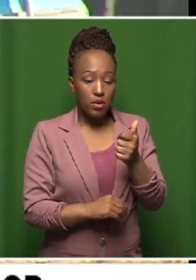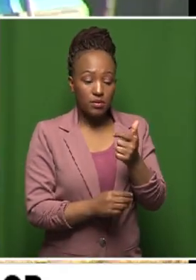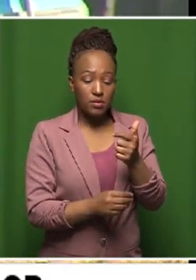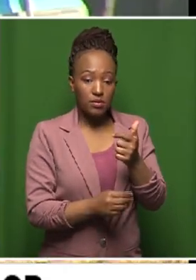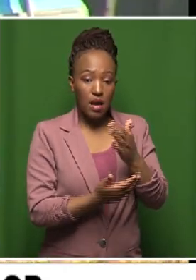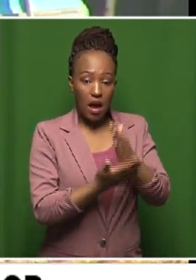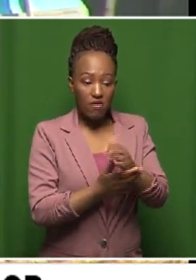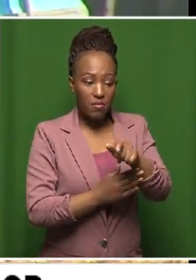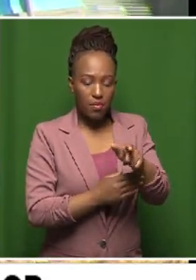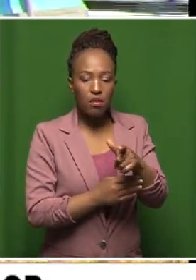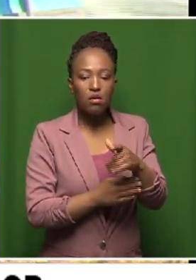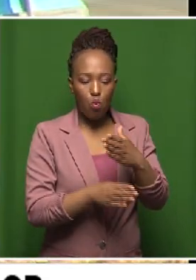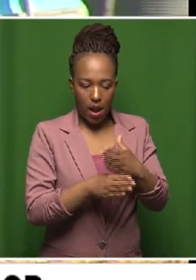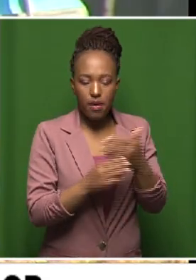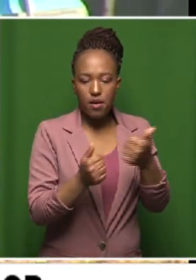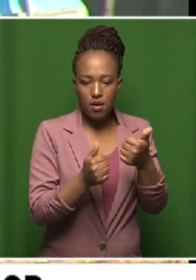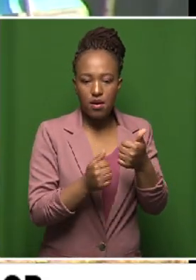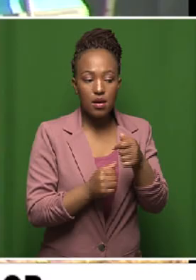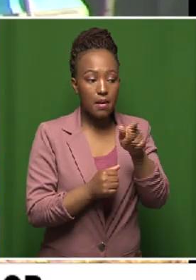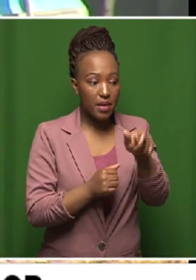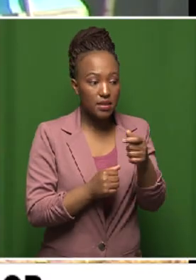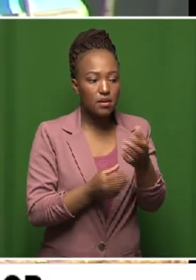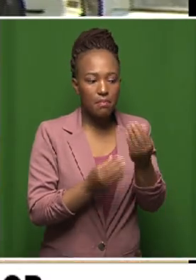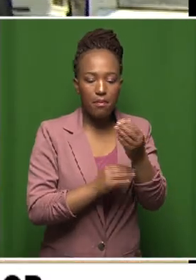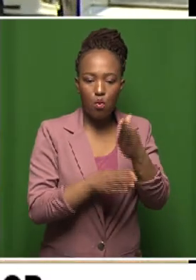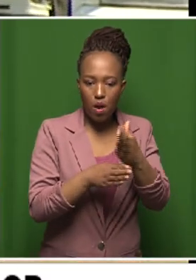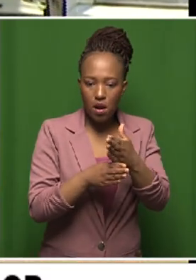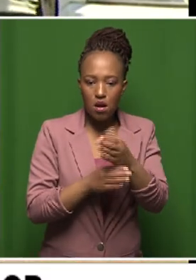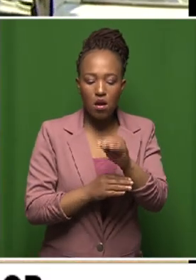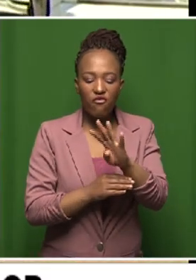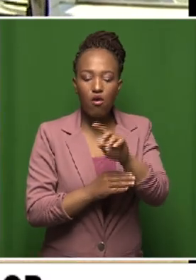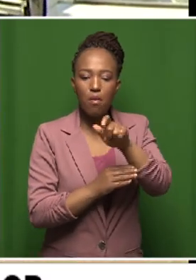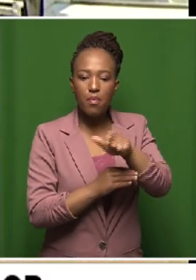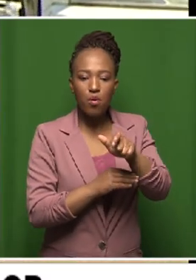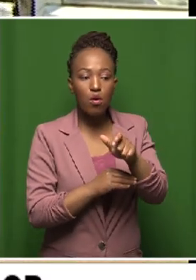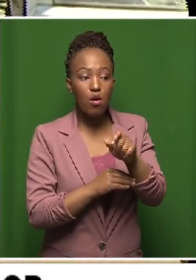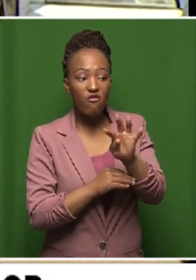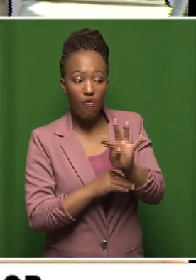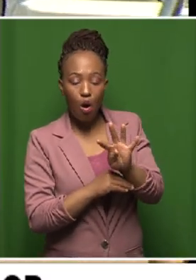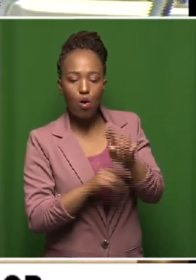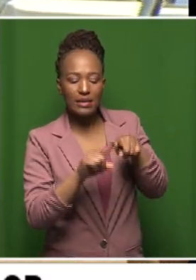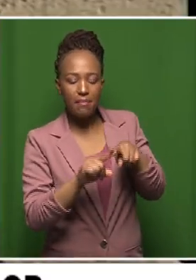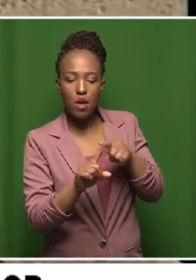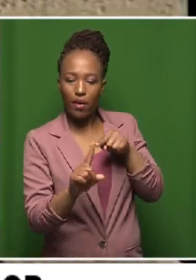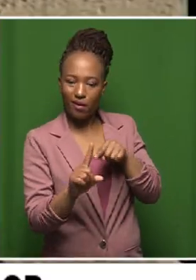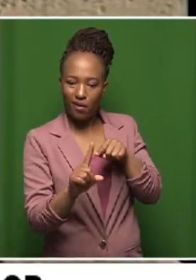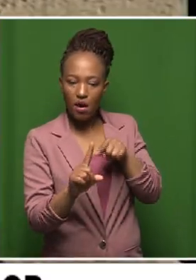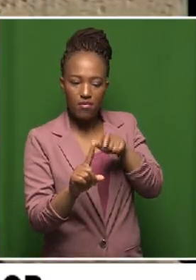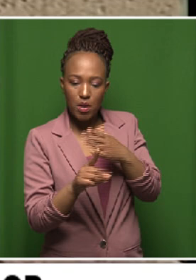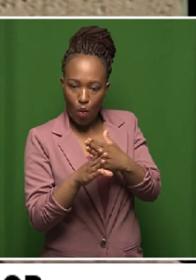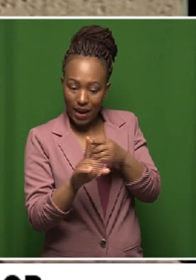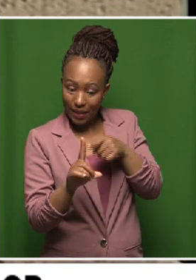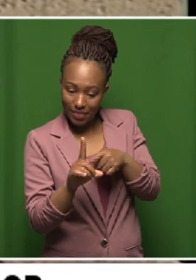is actually working. For every person with a job in a country, there are more than 4 people that depend on that specific person on average, for